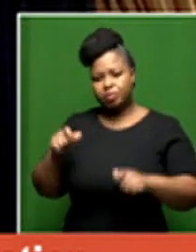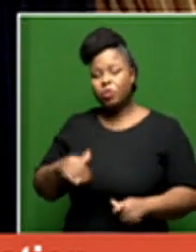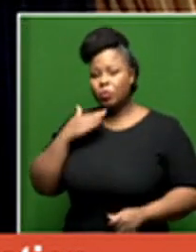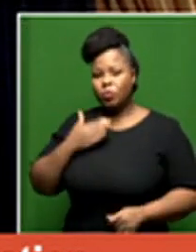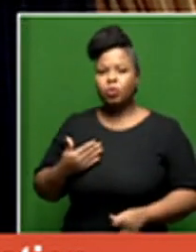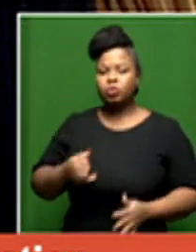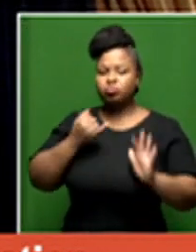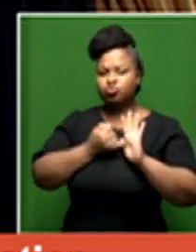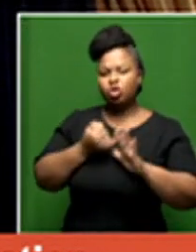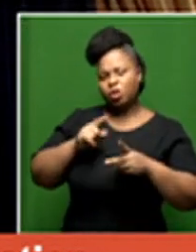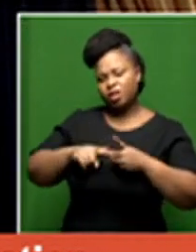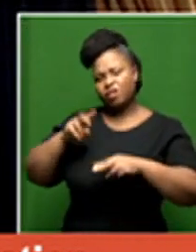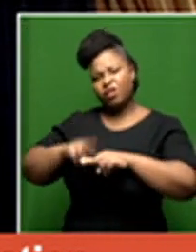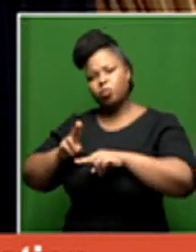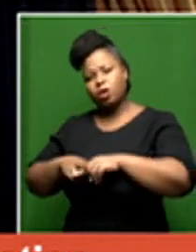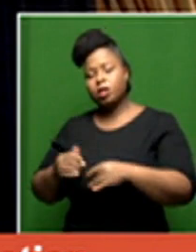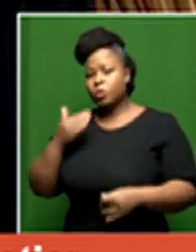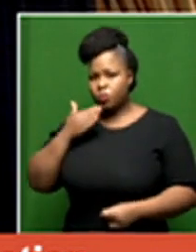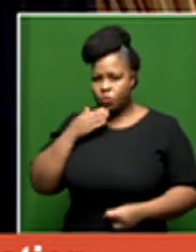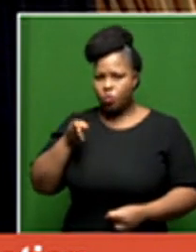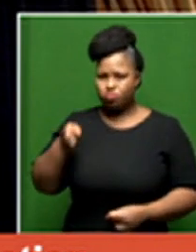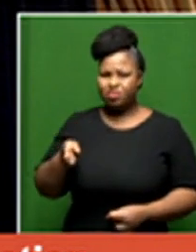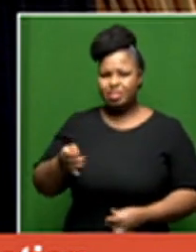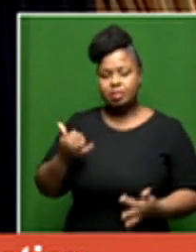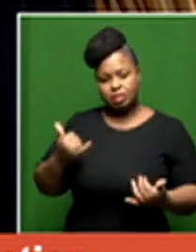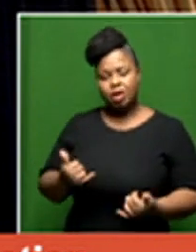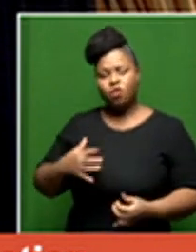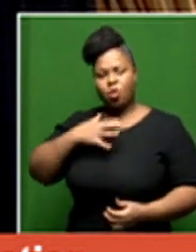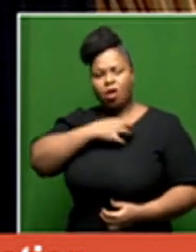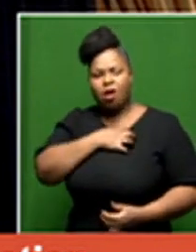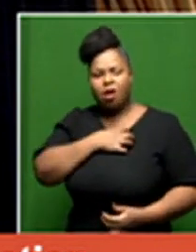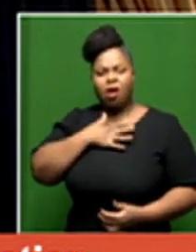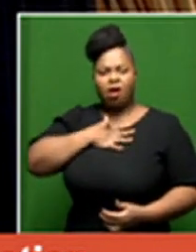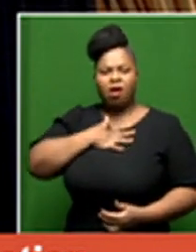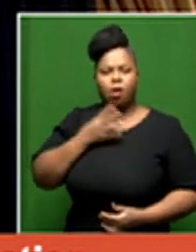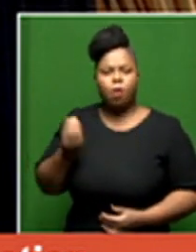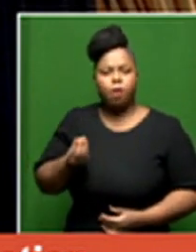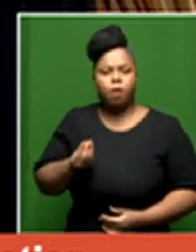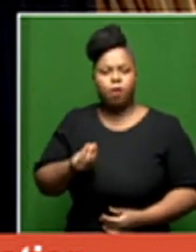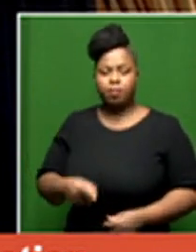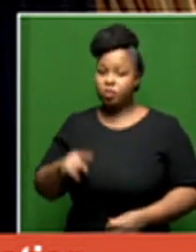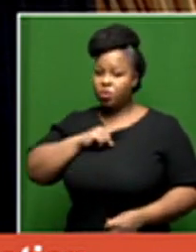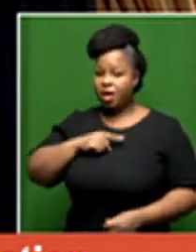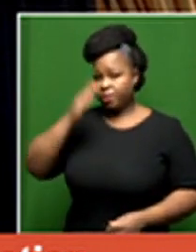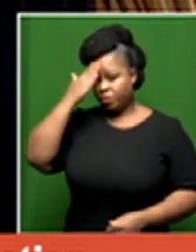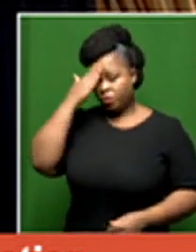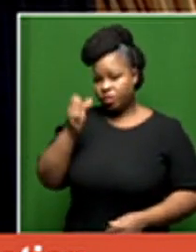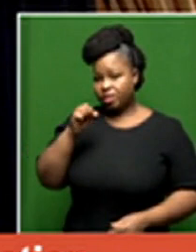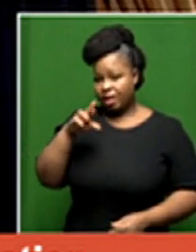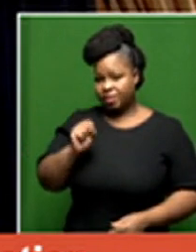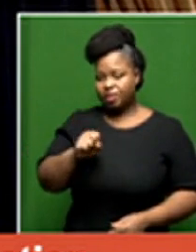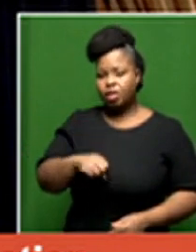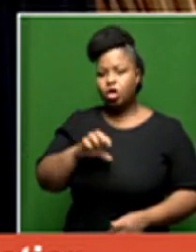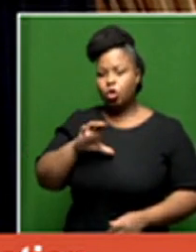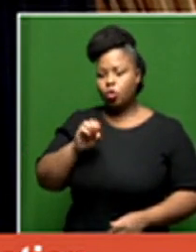as January, February, who present with this type of constricting chest pain. And we know that the SARS-CoV-2